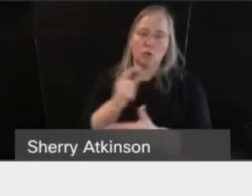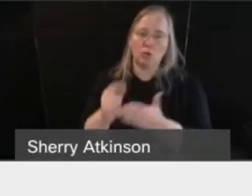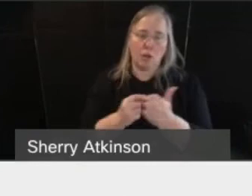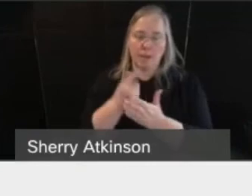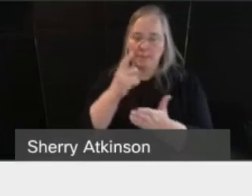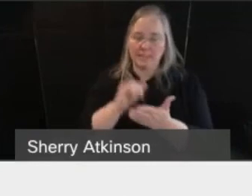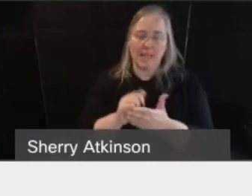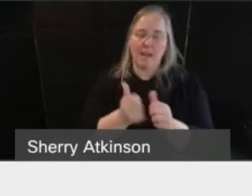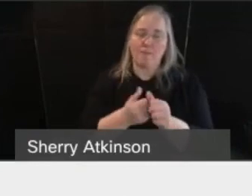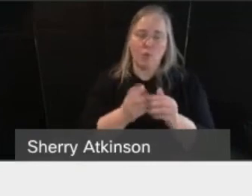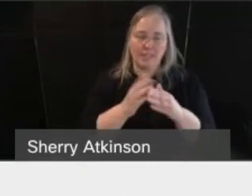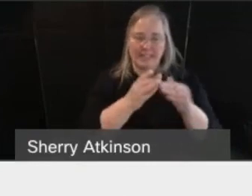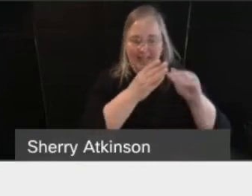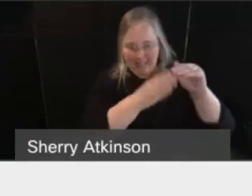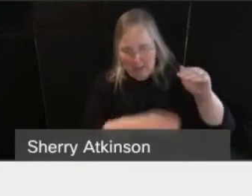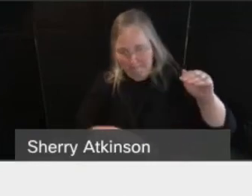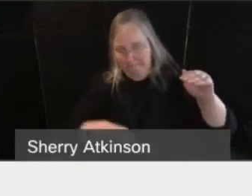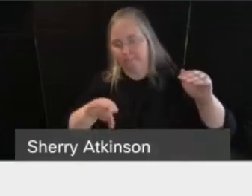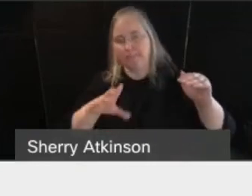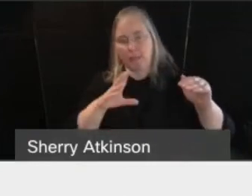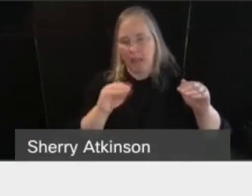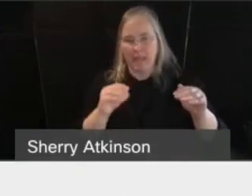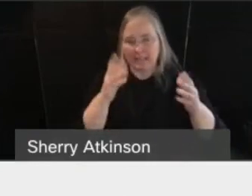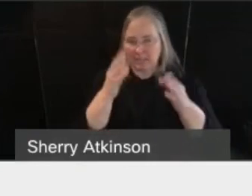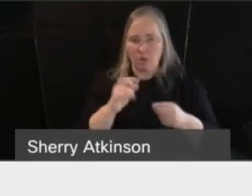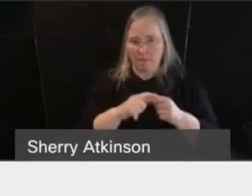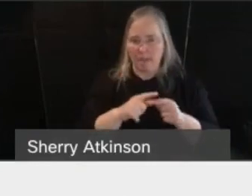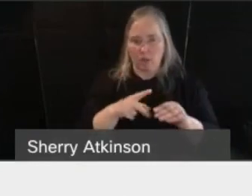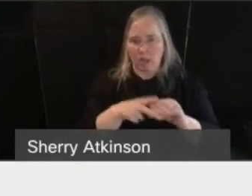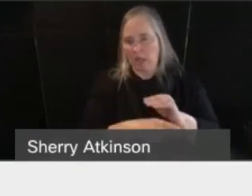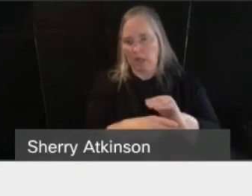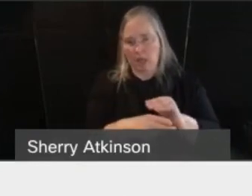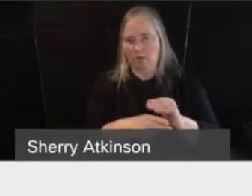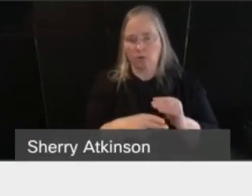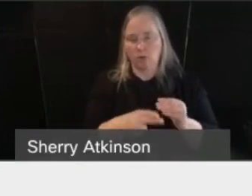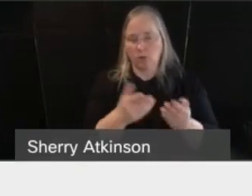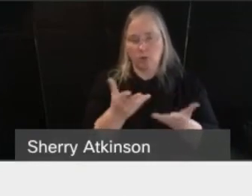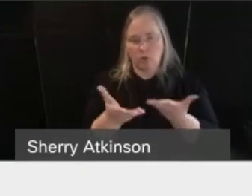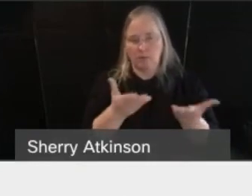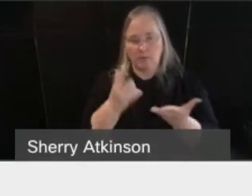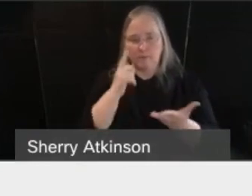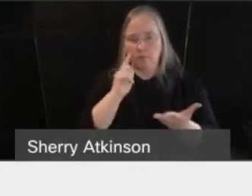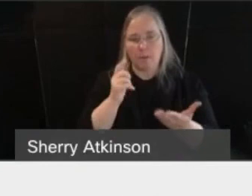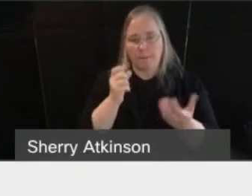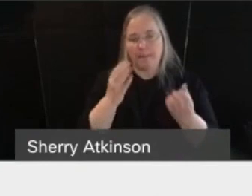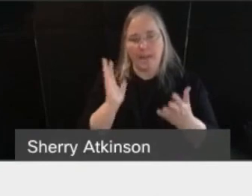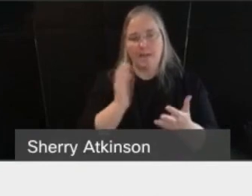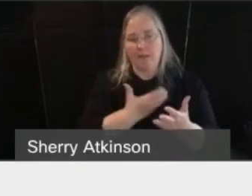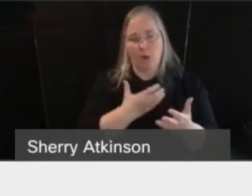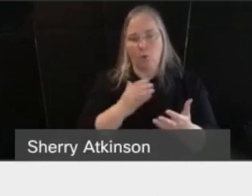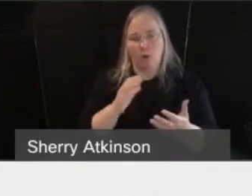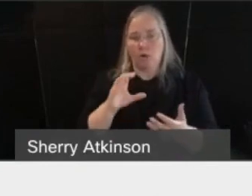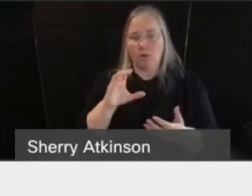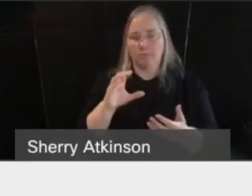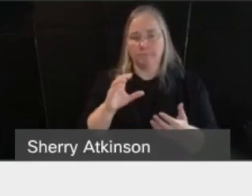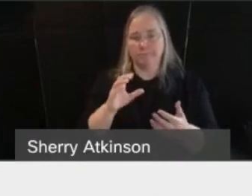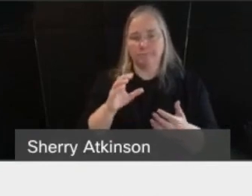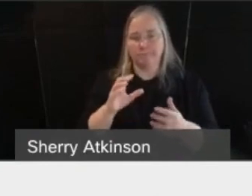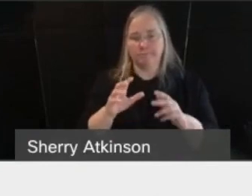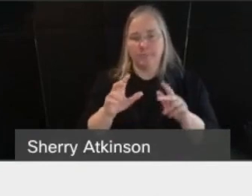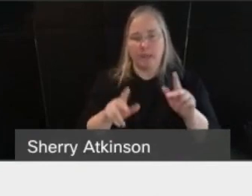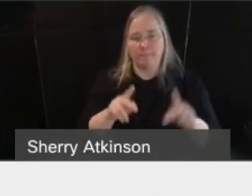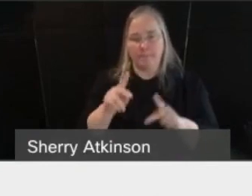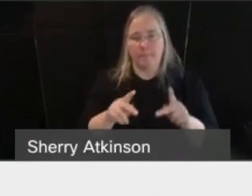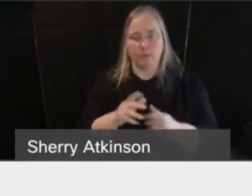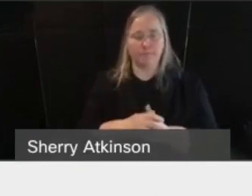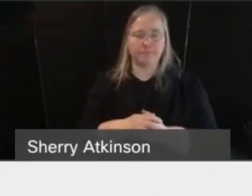or decisions about cutting back services for many of our constituents. And I think